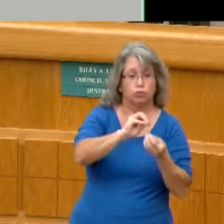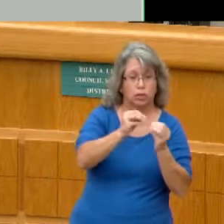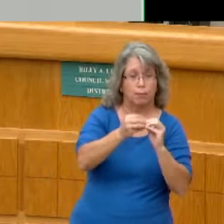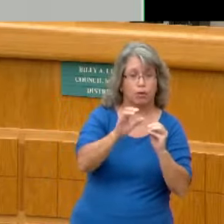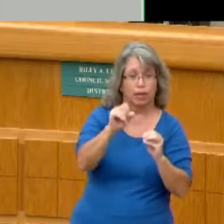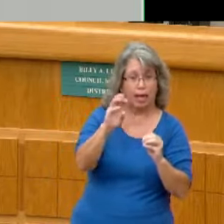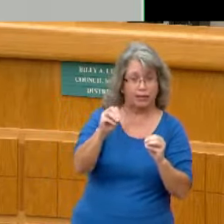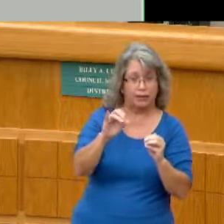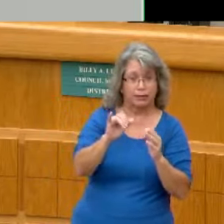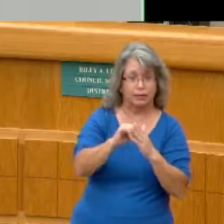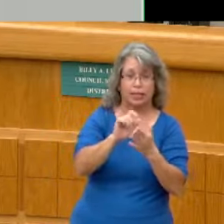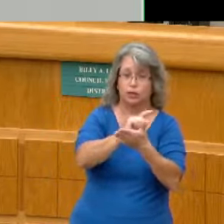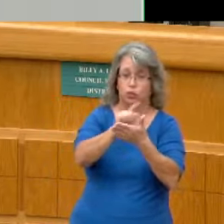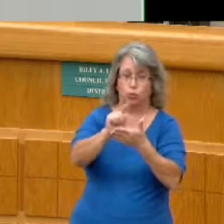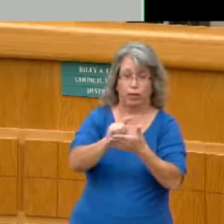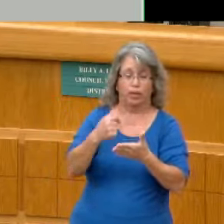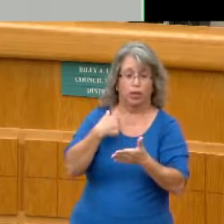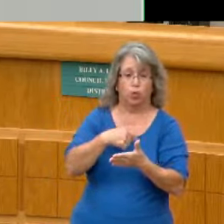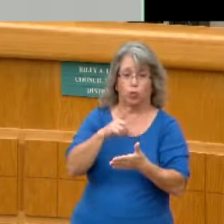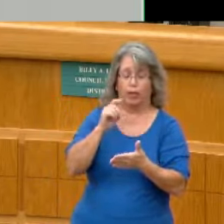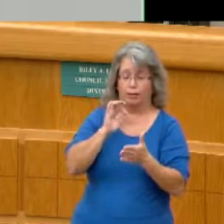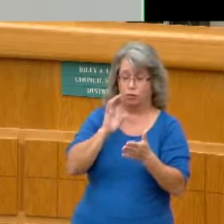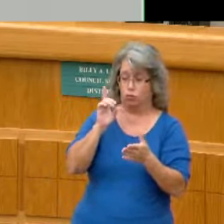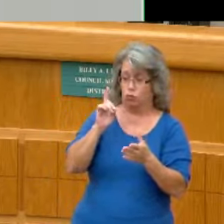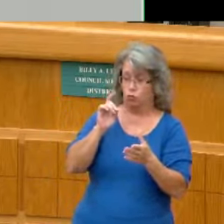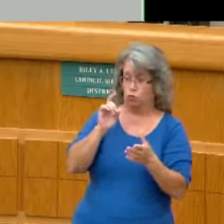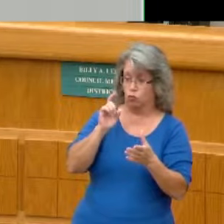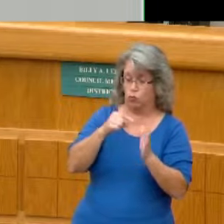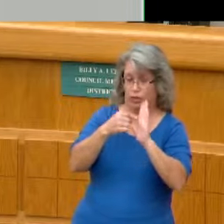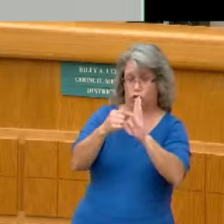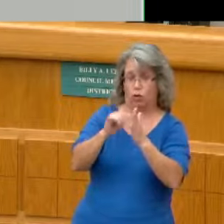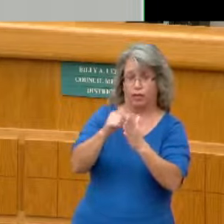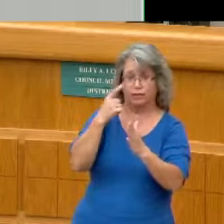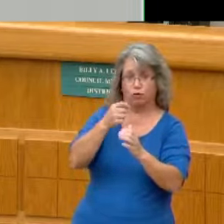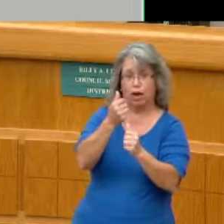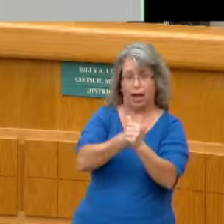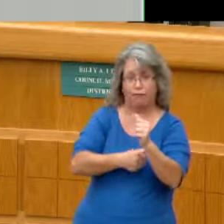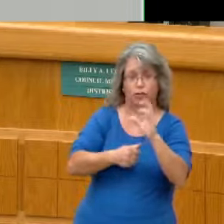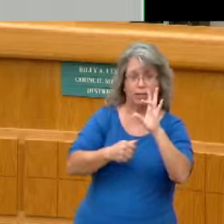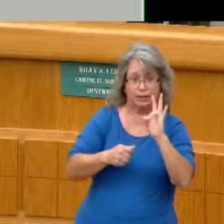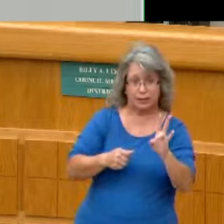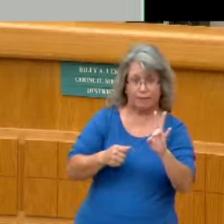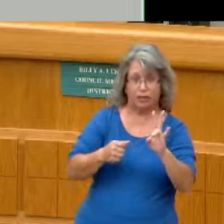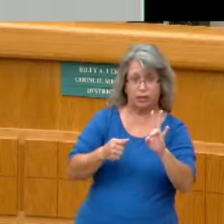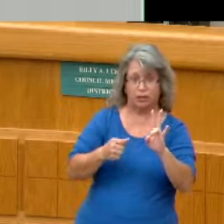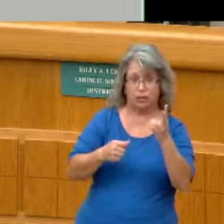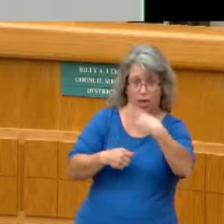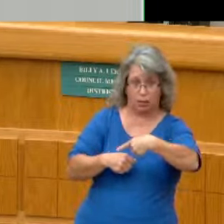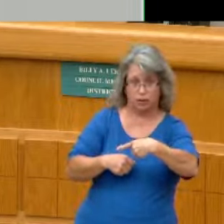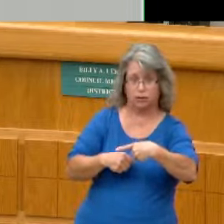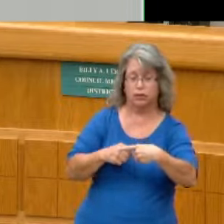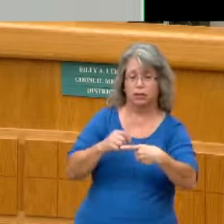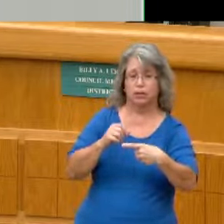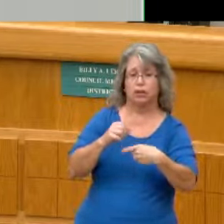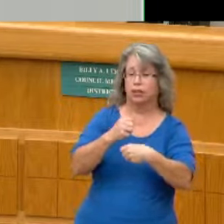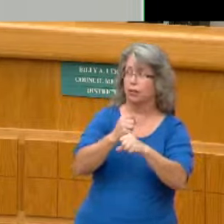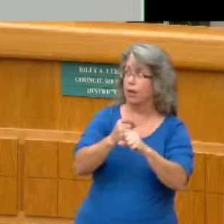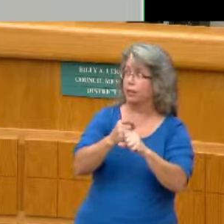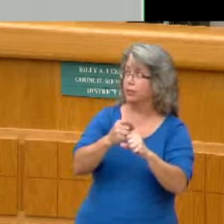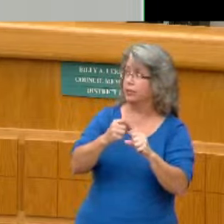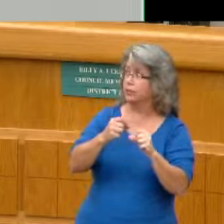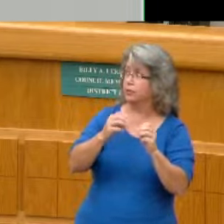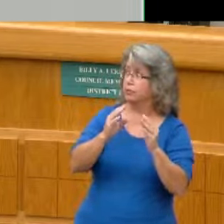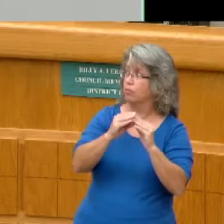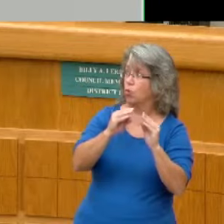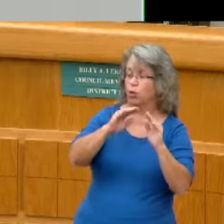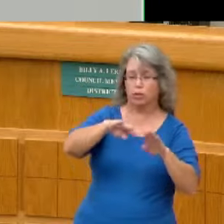weekly basis. We do this every 7 days. Each dot represents the previous 7 days because it smooths out the data and makes it look nice instead of